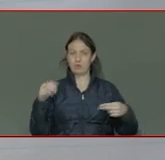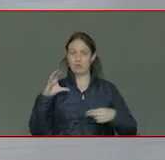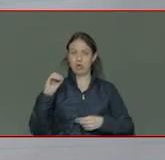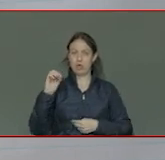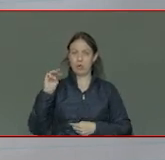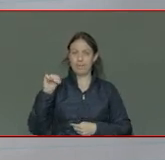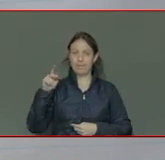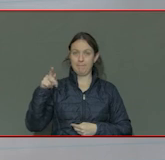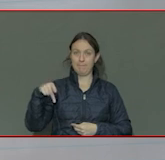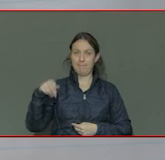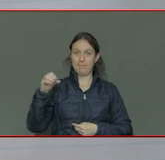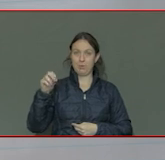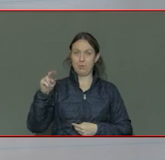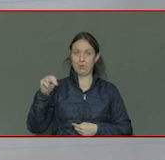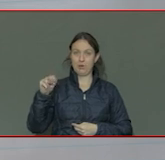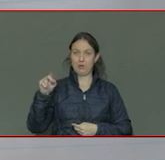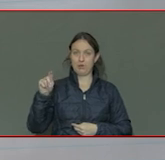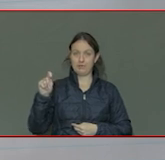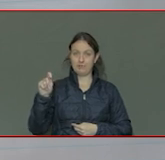component